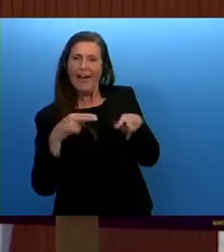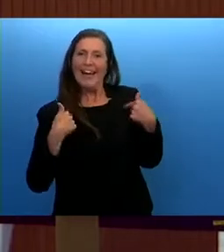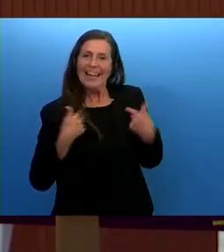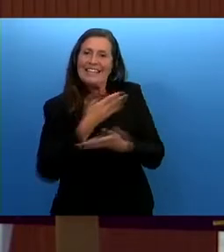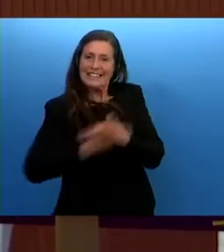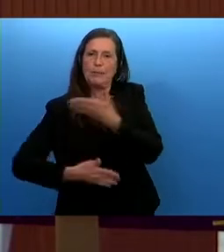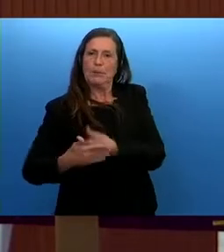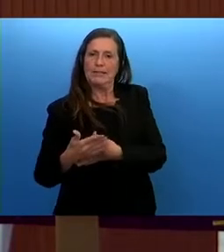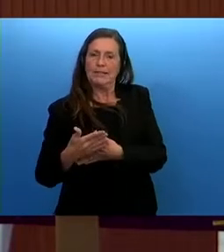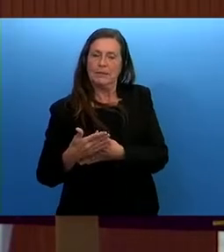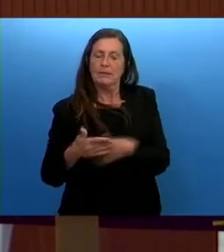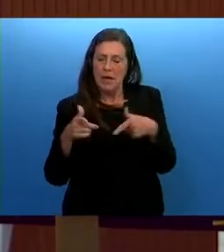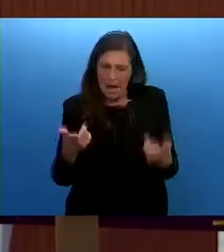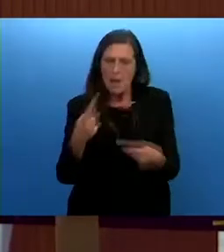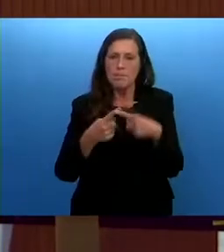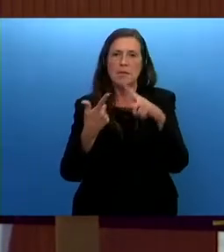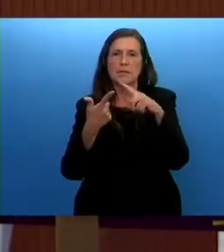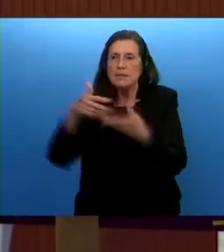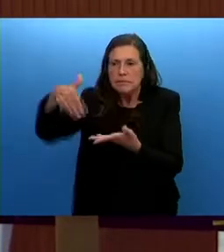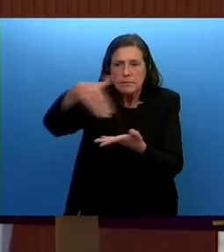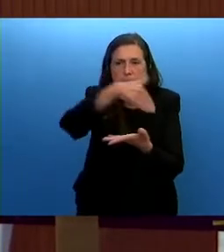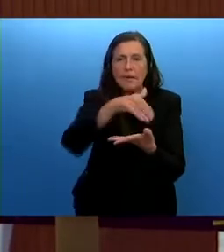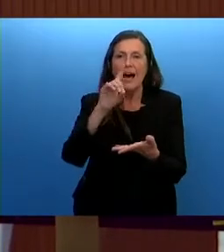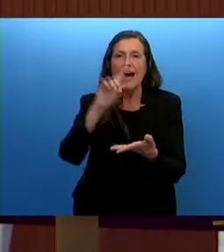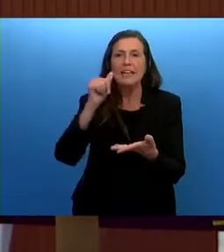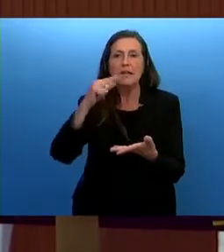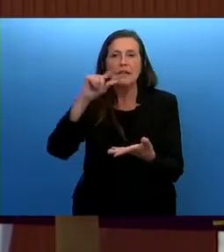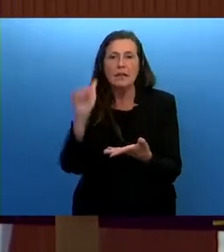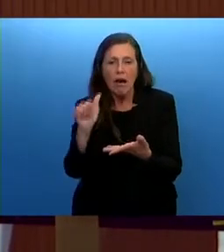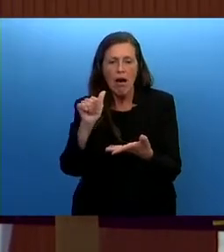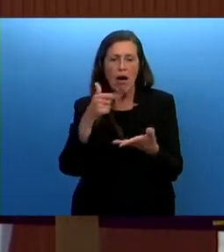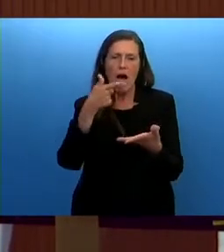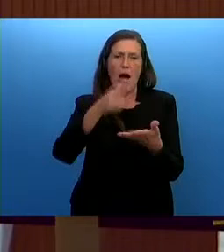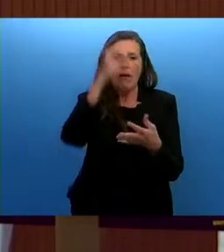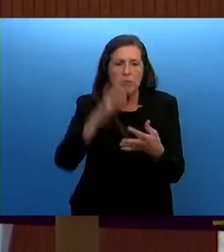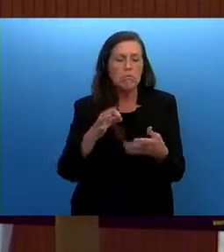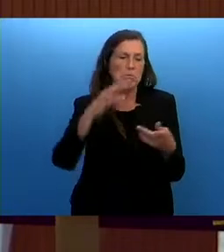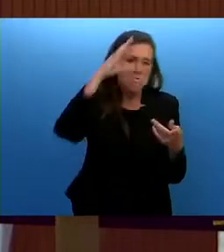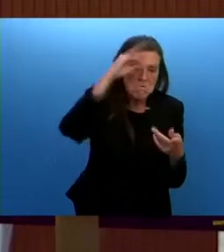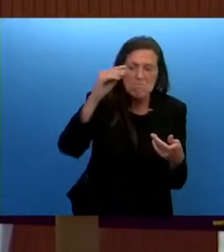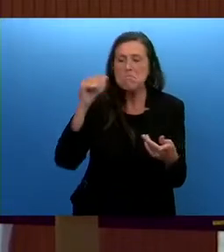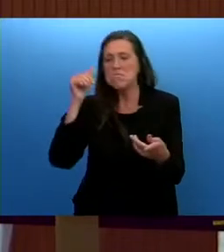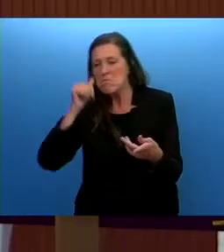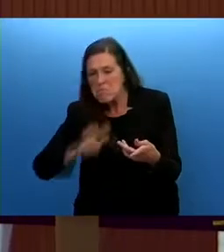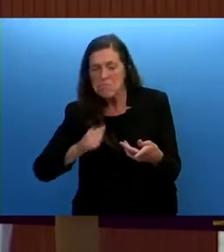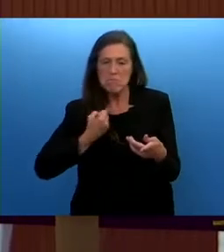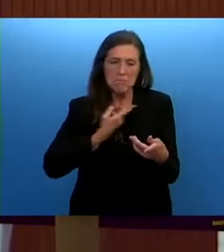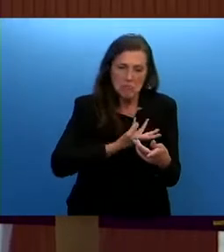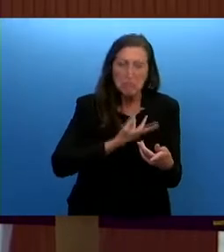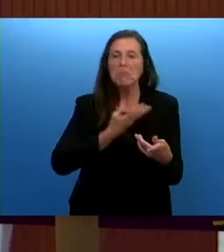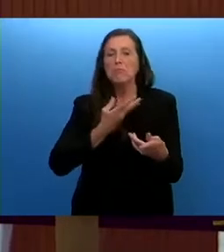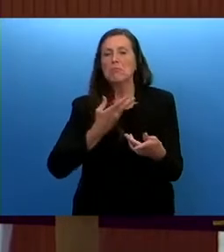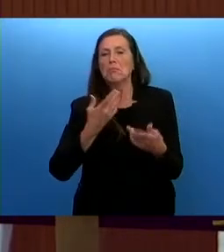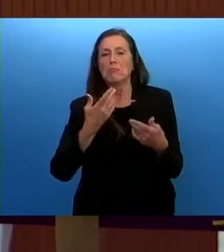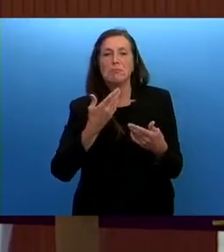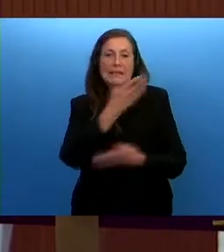on solid data that is disaggregated by sex, age, and disability. This is why we